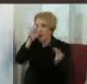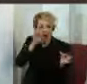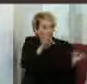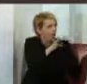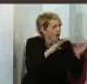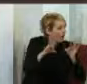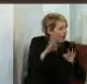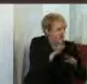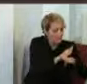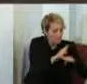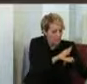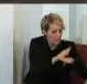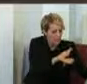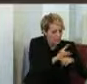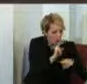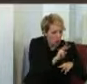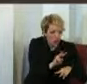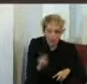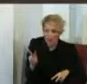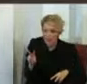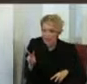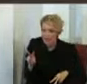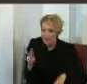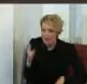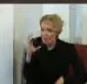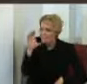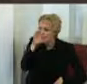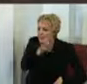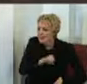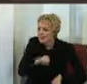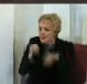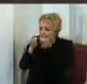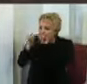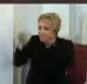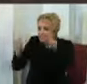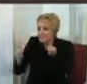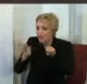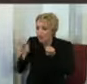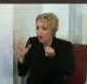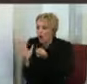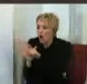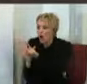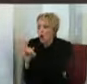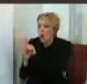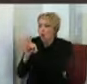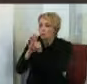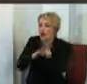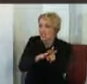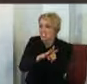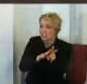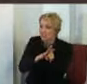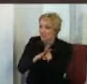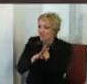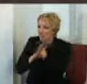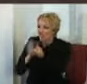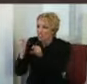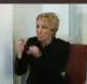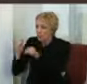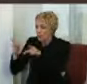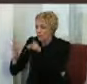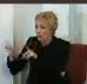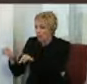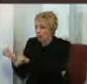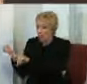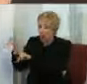see the systems of oppression that continue to throw people into the water in the first place. That means that we have to